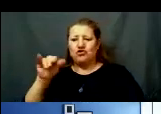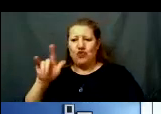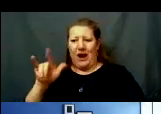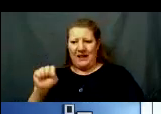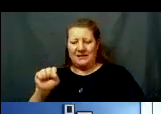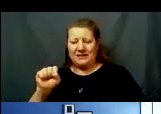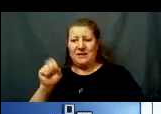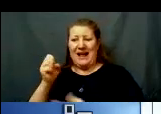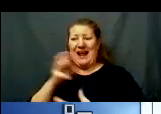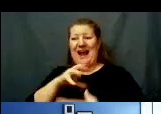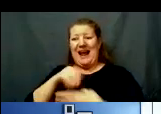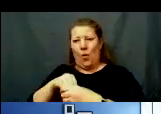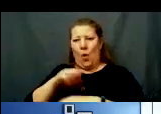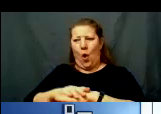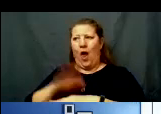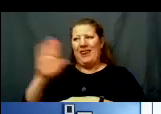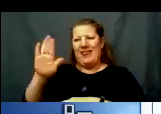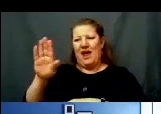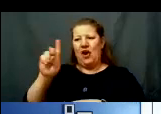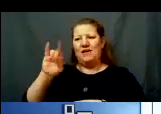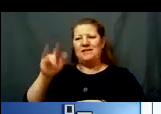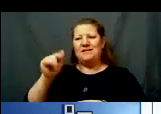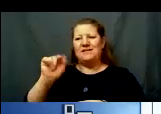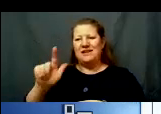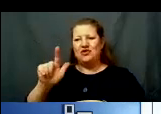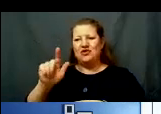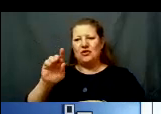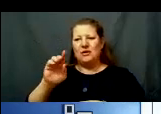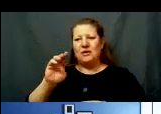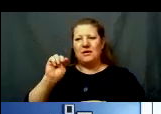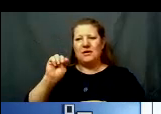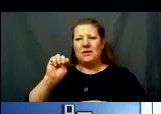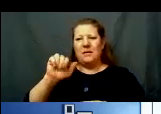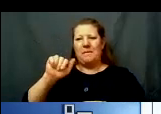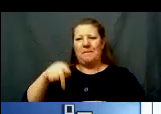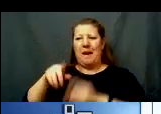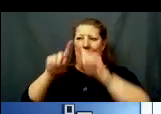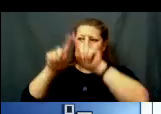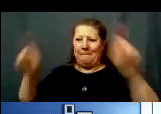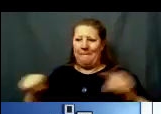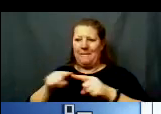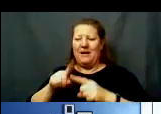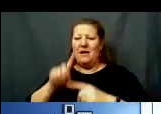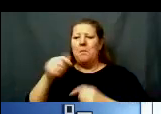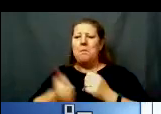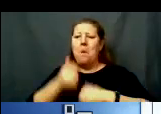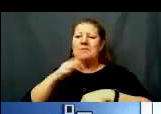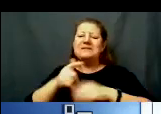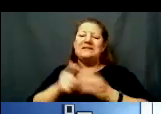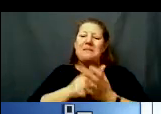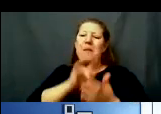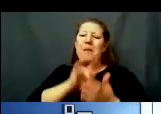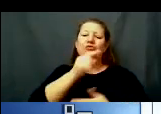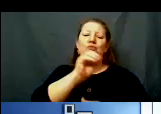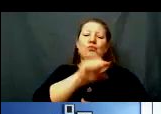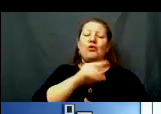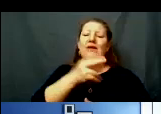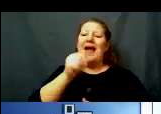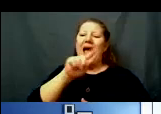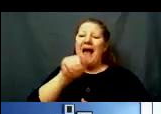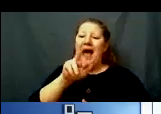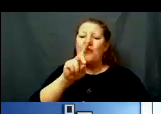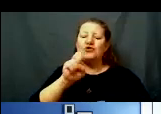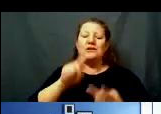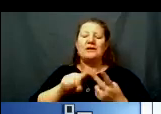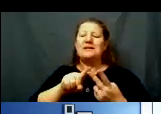issues on a digital web-based platform that usually just has hazardous waste sites and sources of pollution